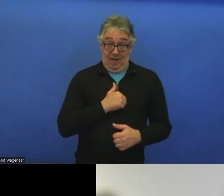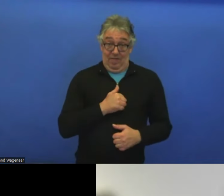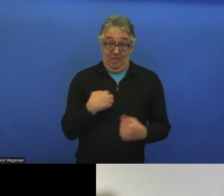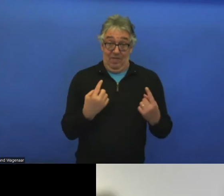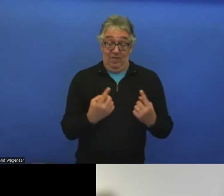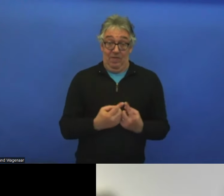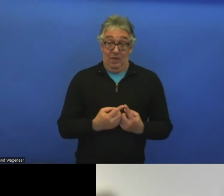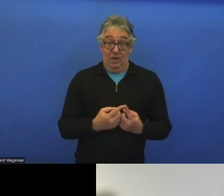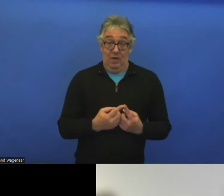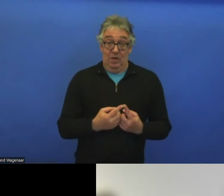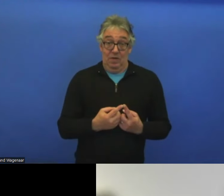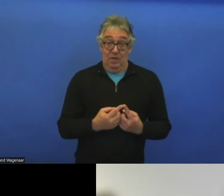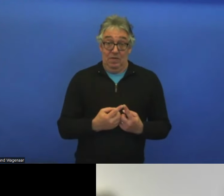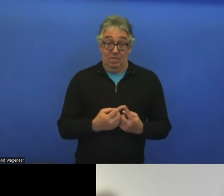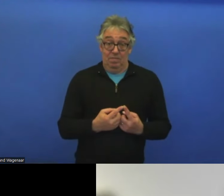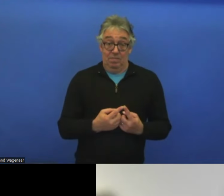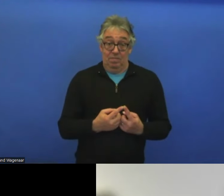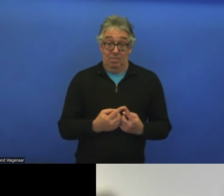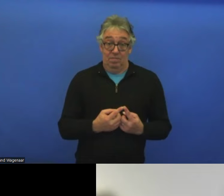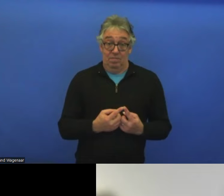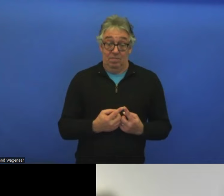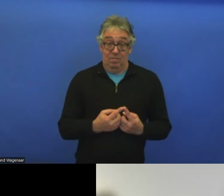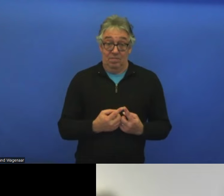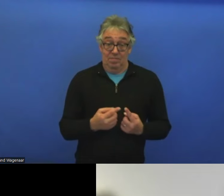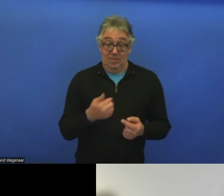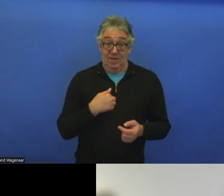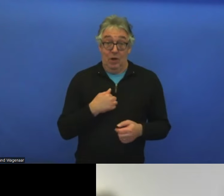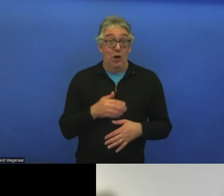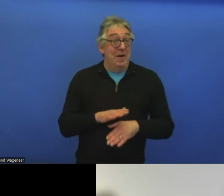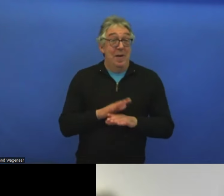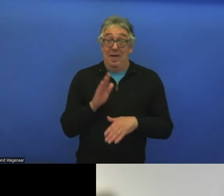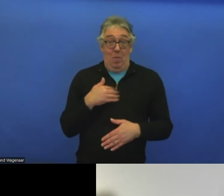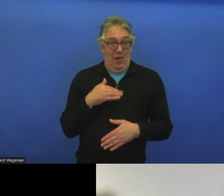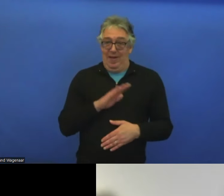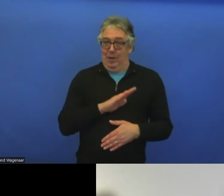hold perpetrator of human rights violation accountable.